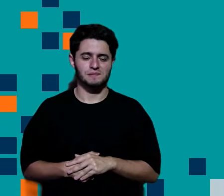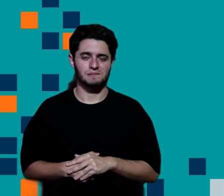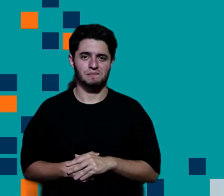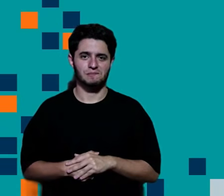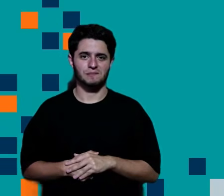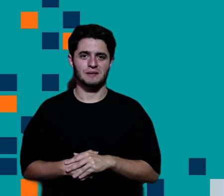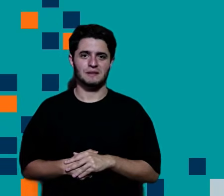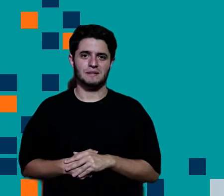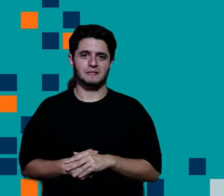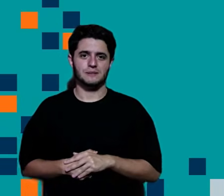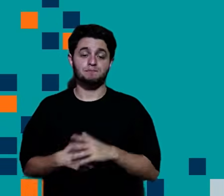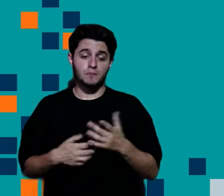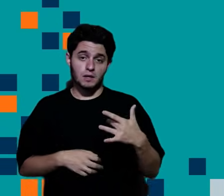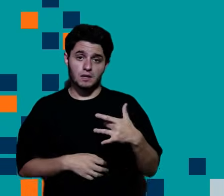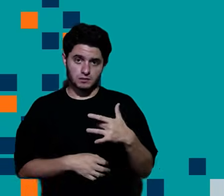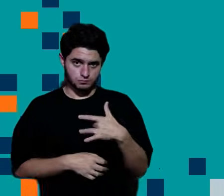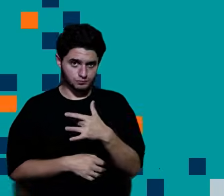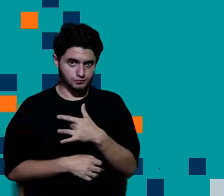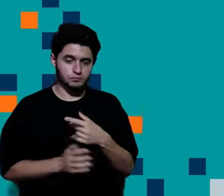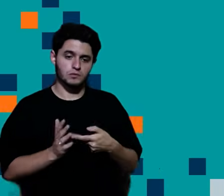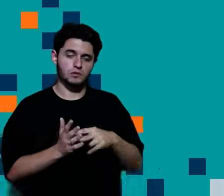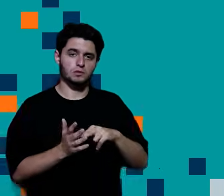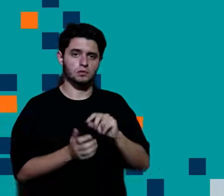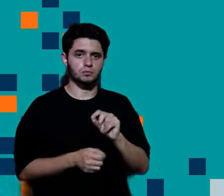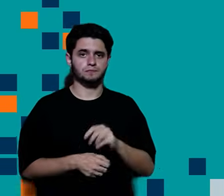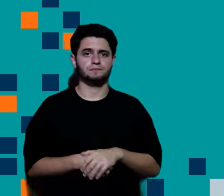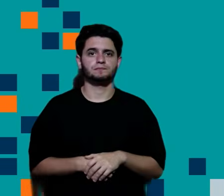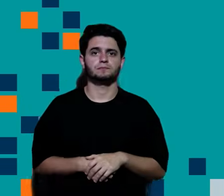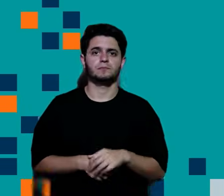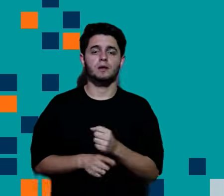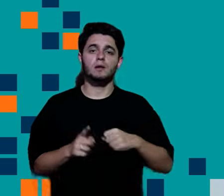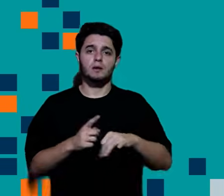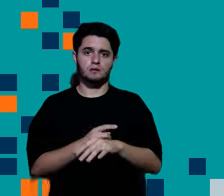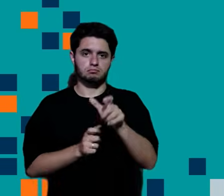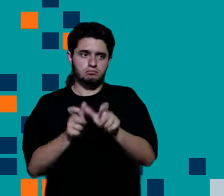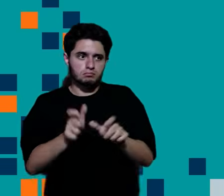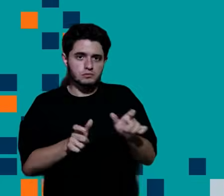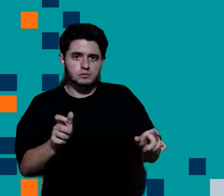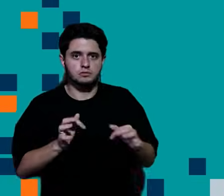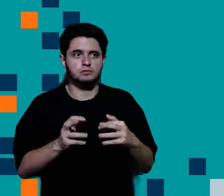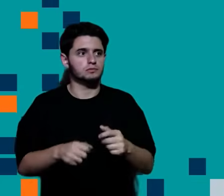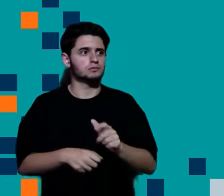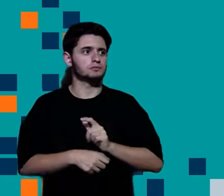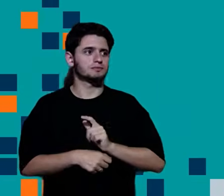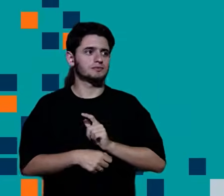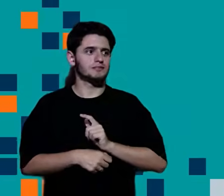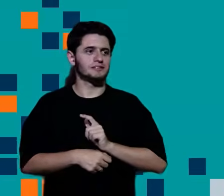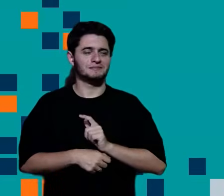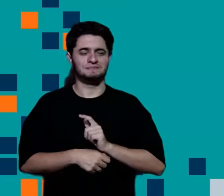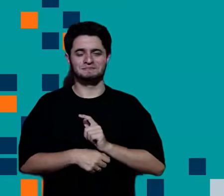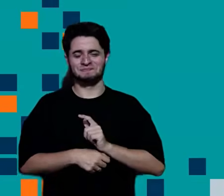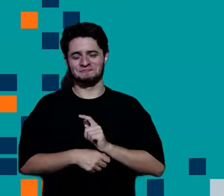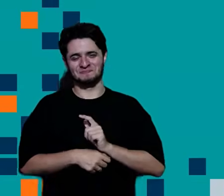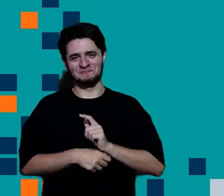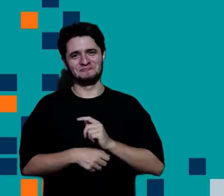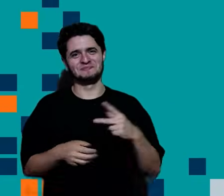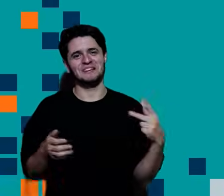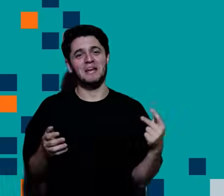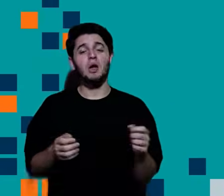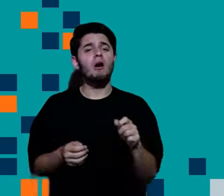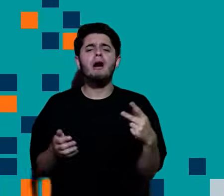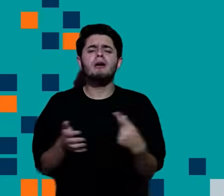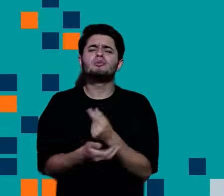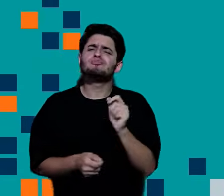What if health was the basis for judging every public space and every building we create? What happens if we no